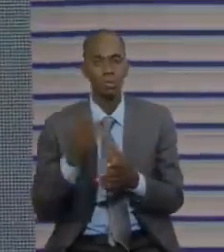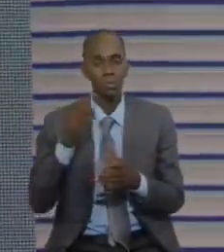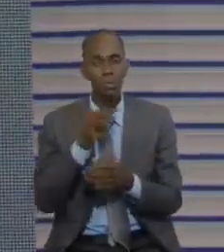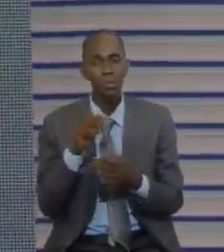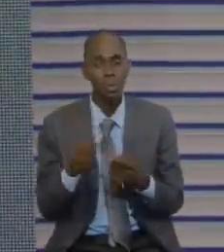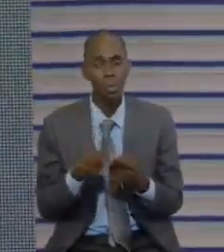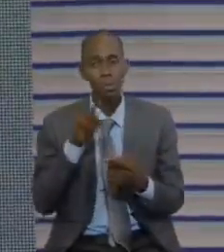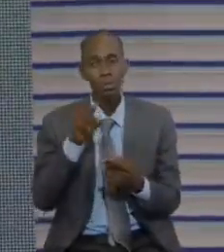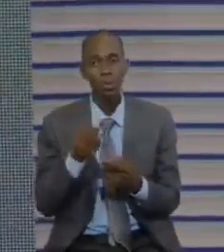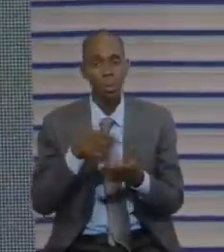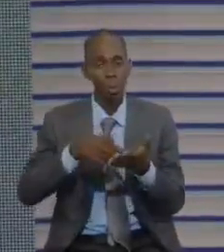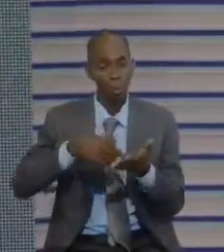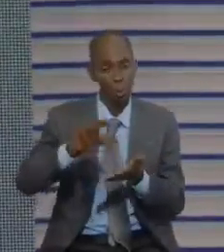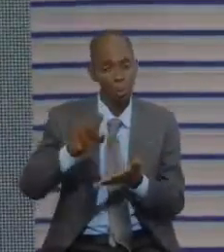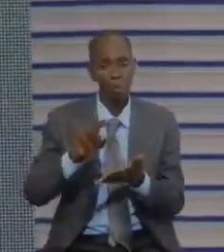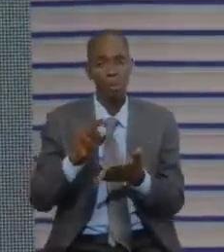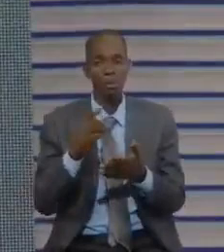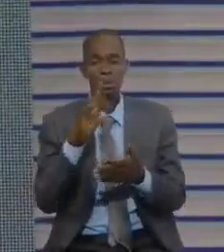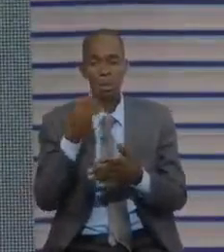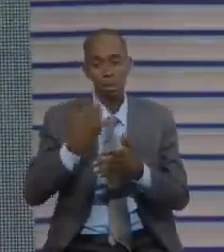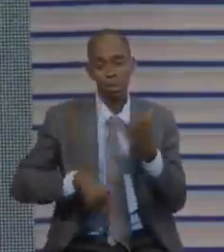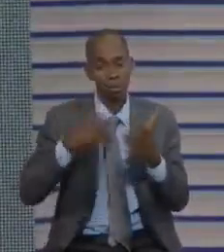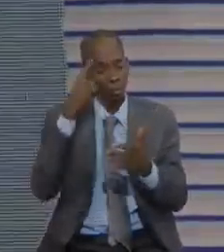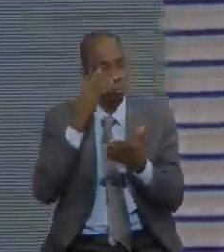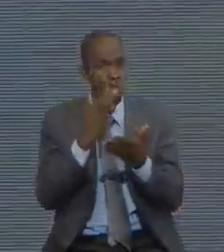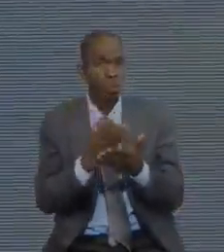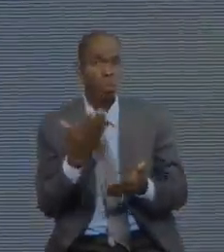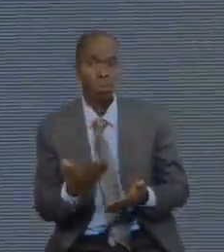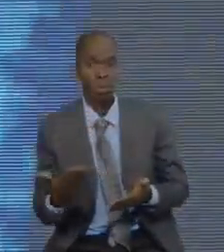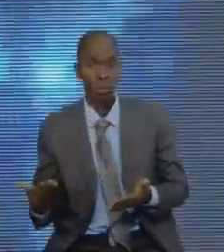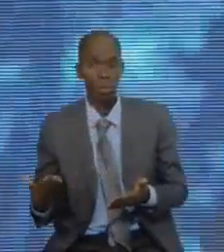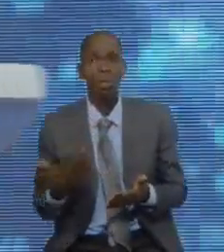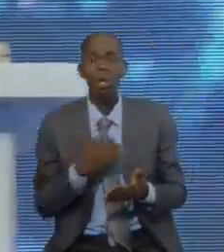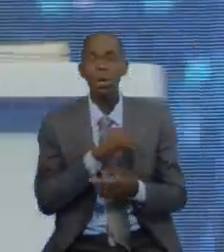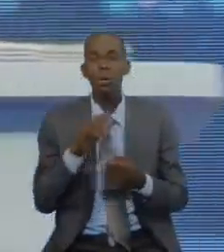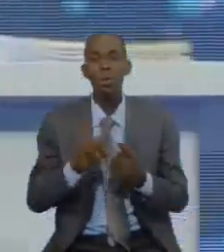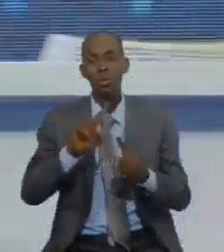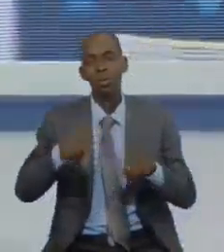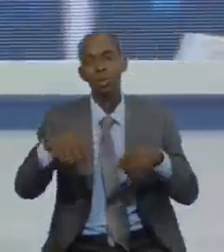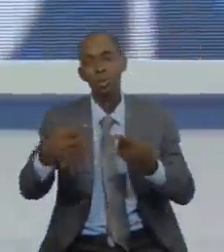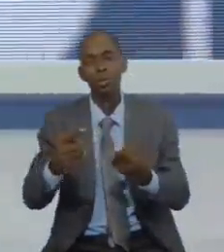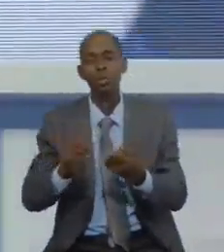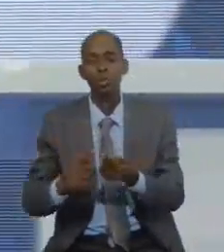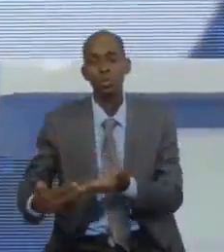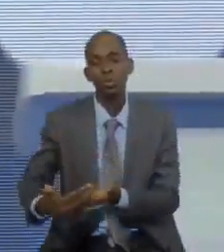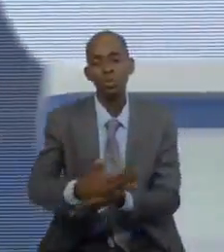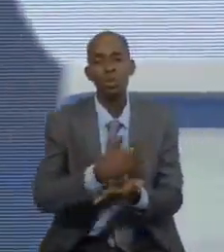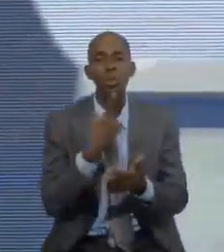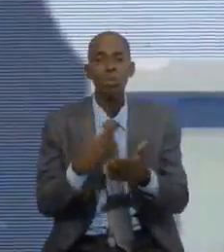the price for something, and when you come to collect what has been paid